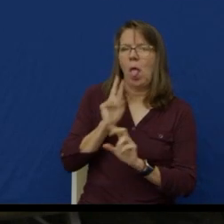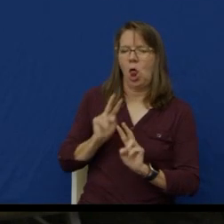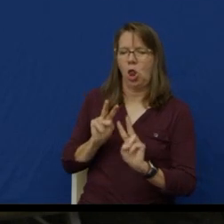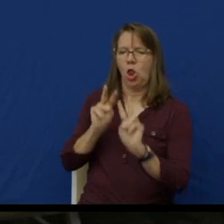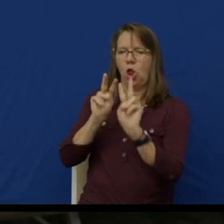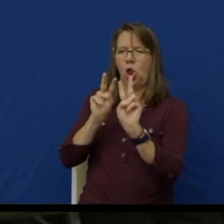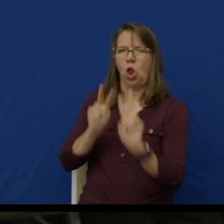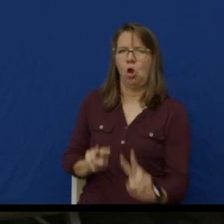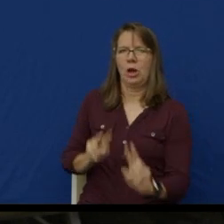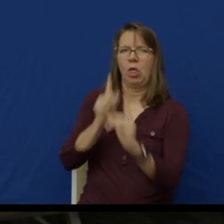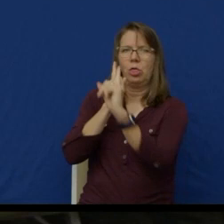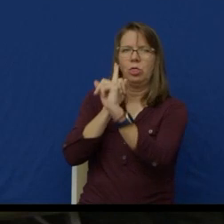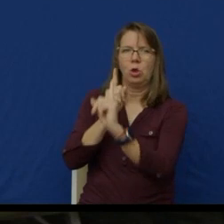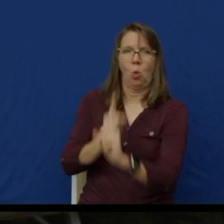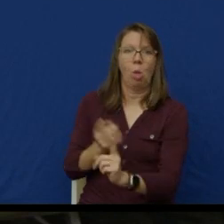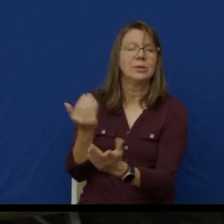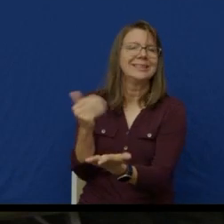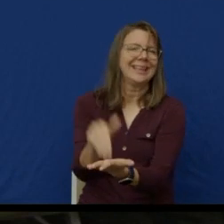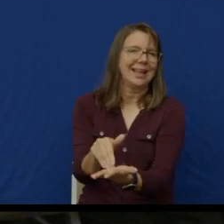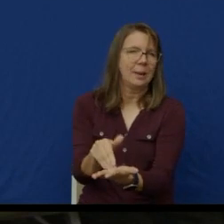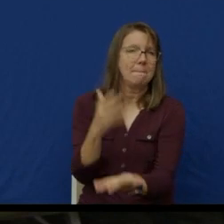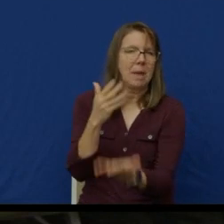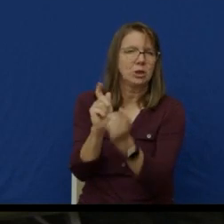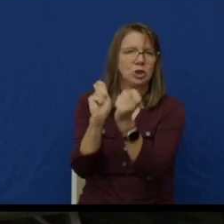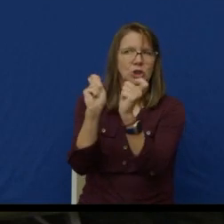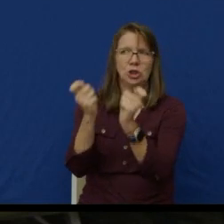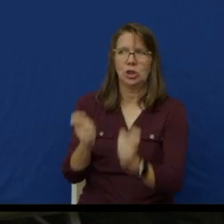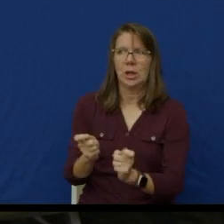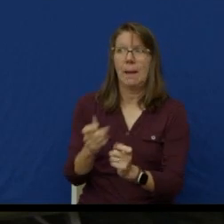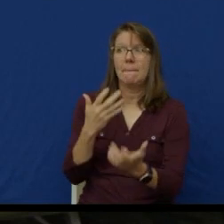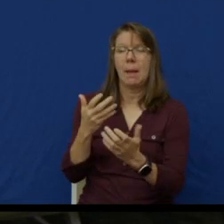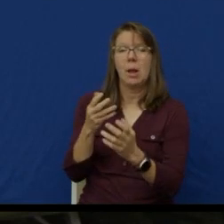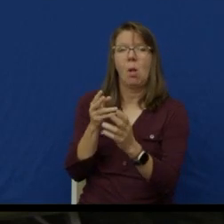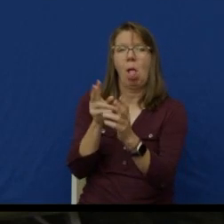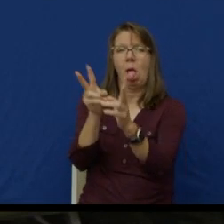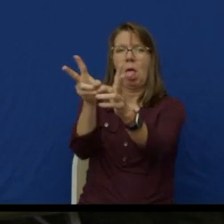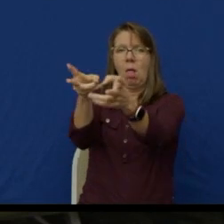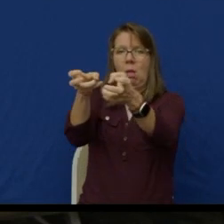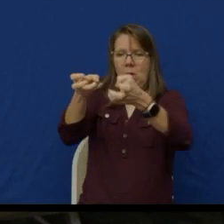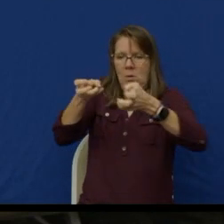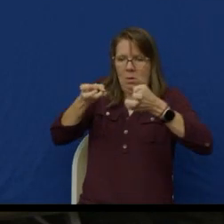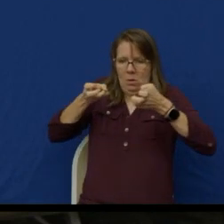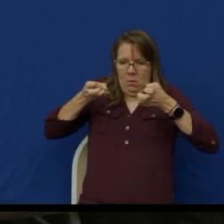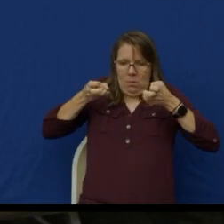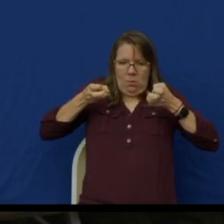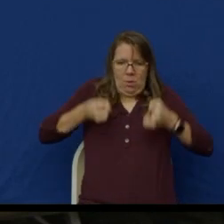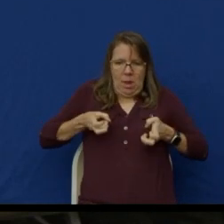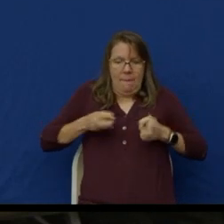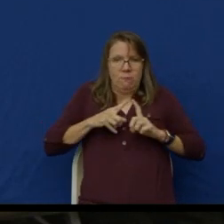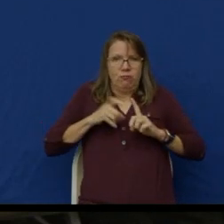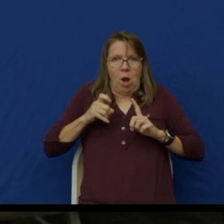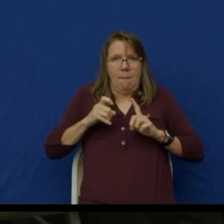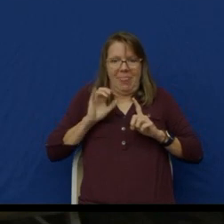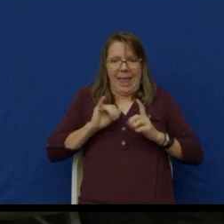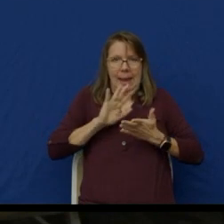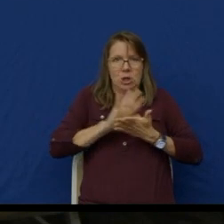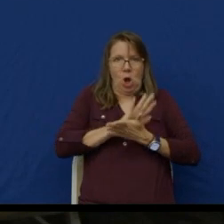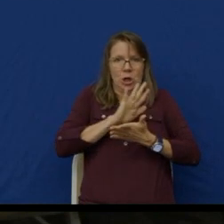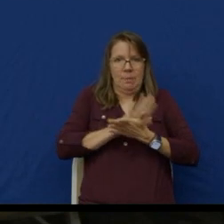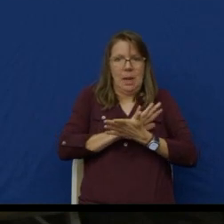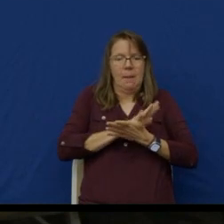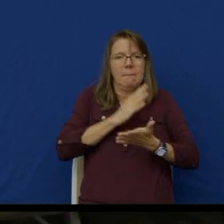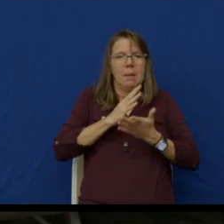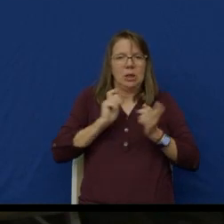So one option would be to pull them from the document so that we don't have outdated language, if the board